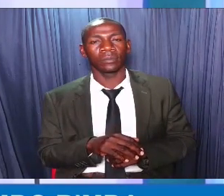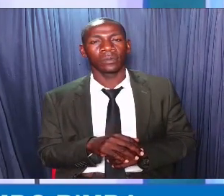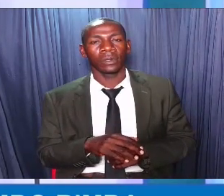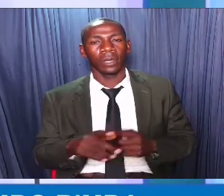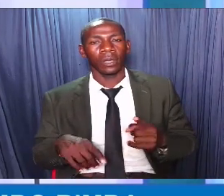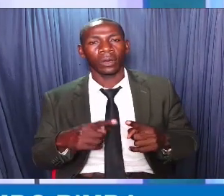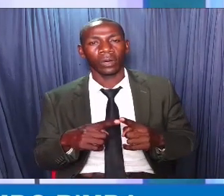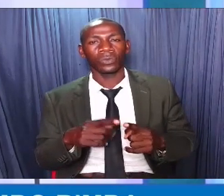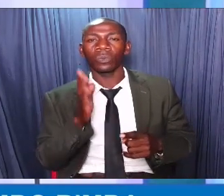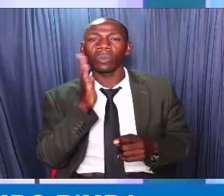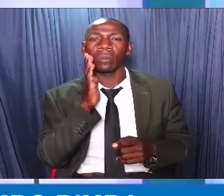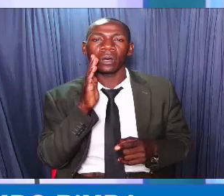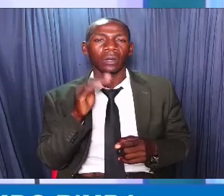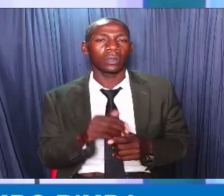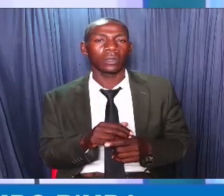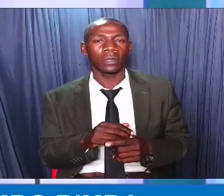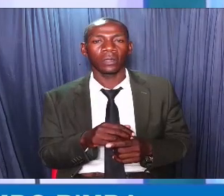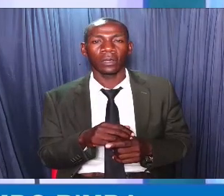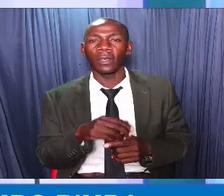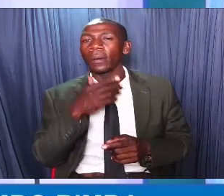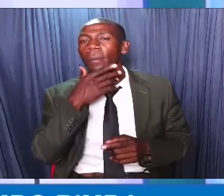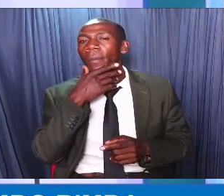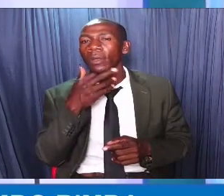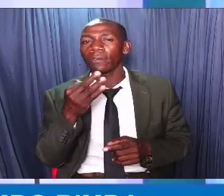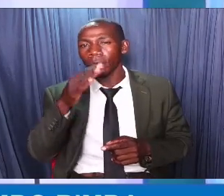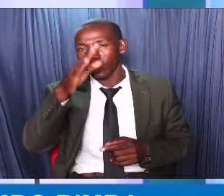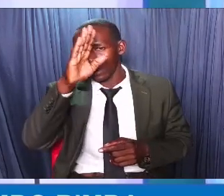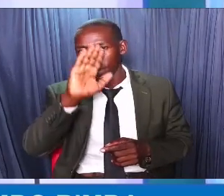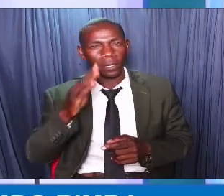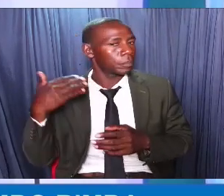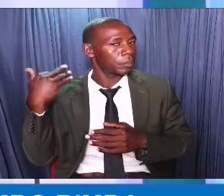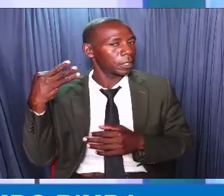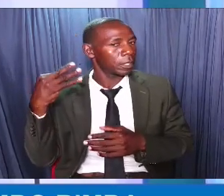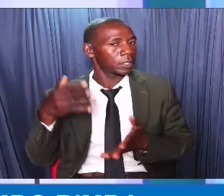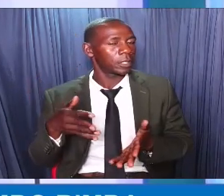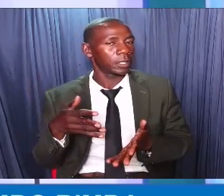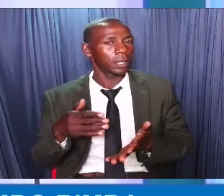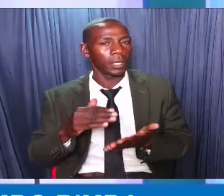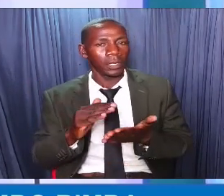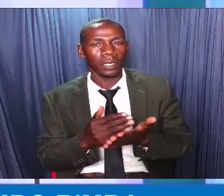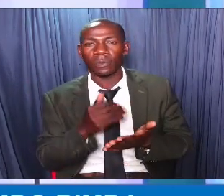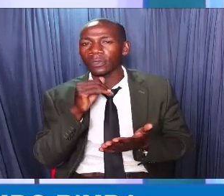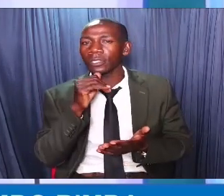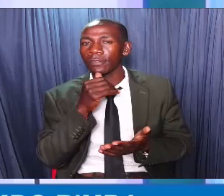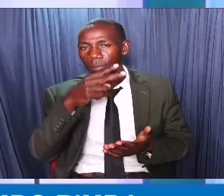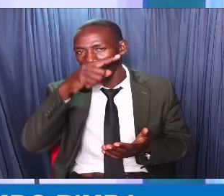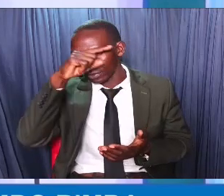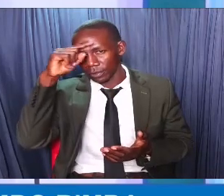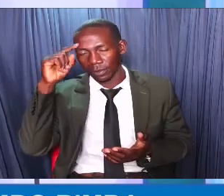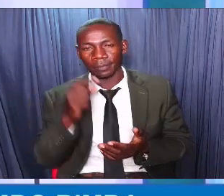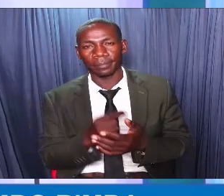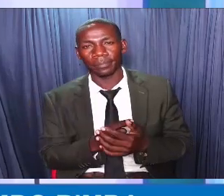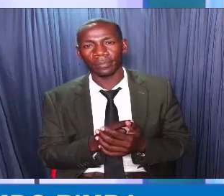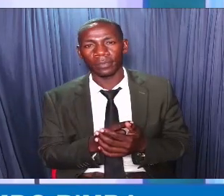Nikaenda kwa mama. I went to my mother. Mchungaji akahubiri hapo. The shepherd of the Lord preached here. Wengine mwasumbuka kwa sababu some you're suffering